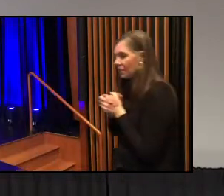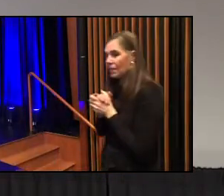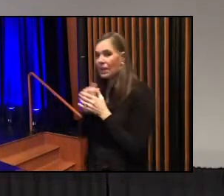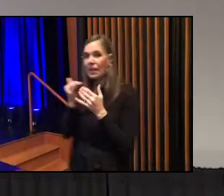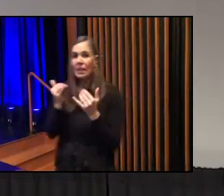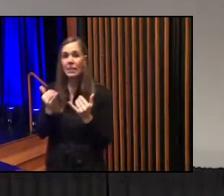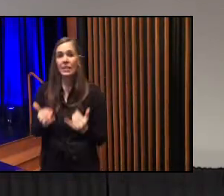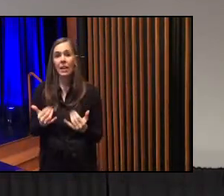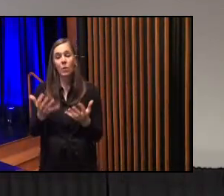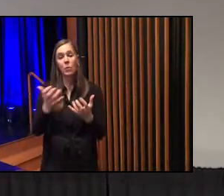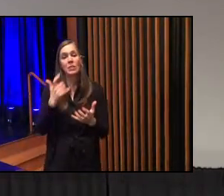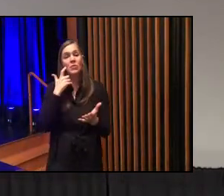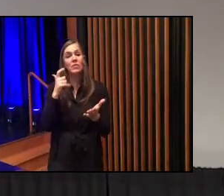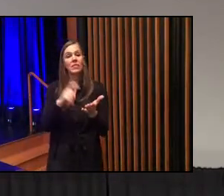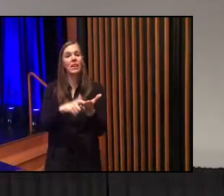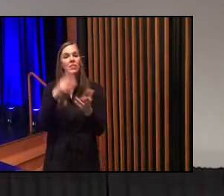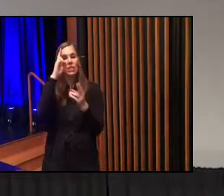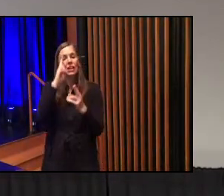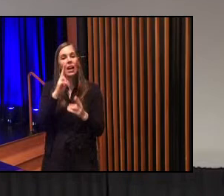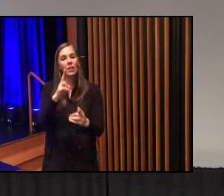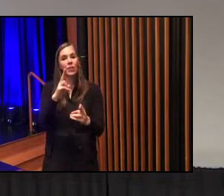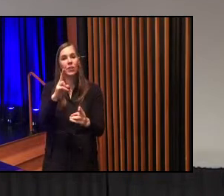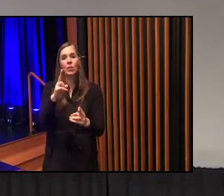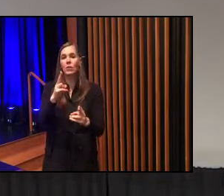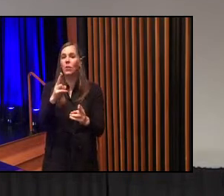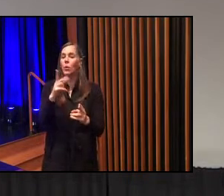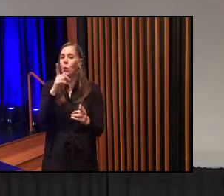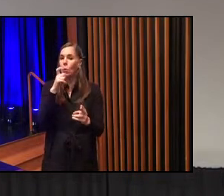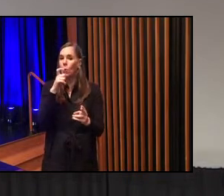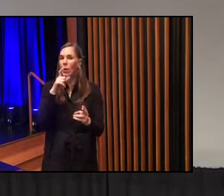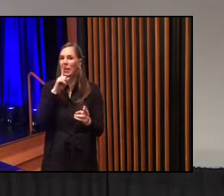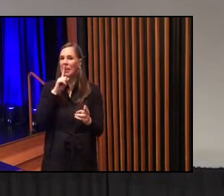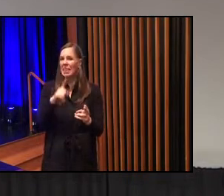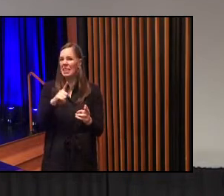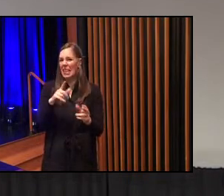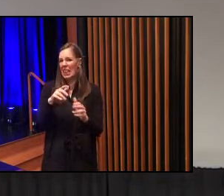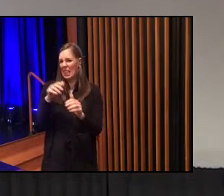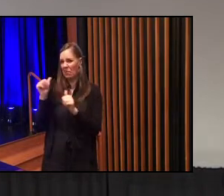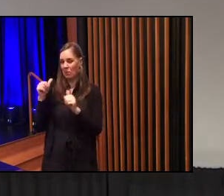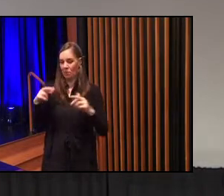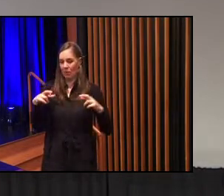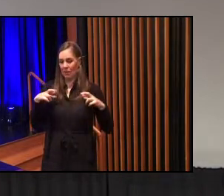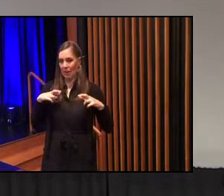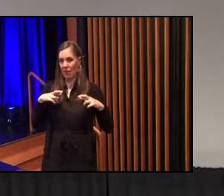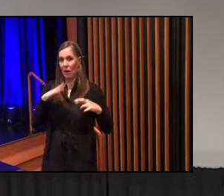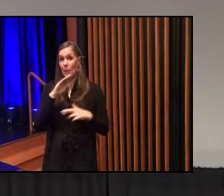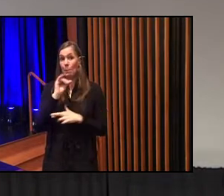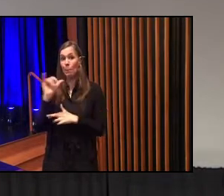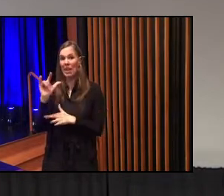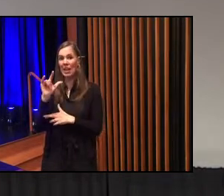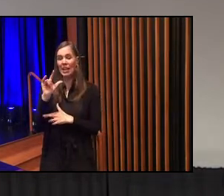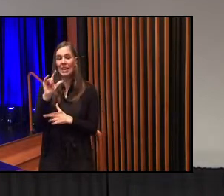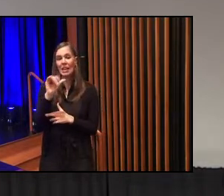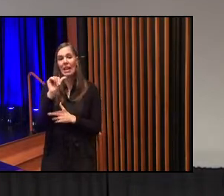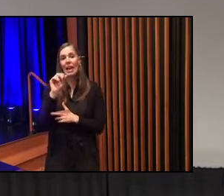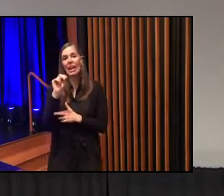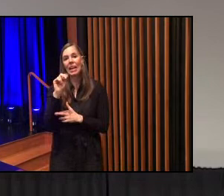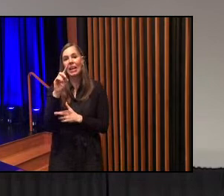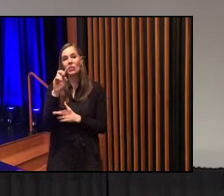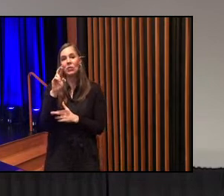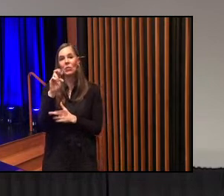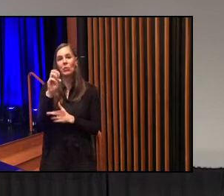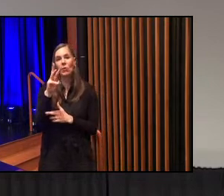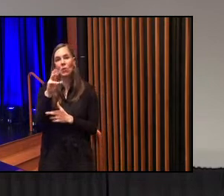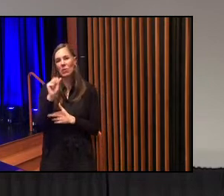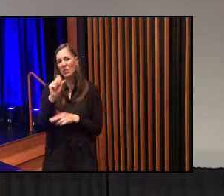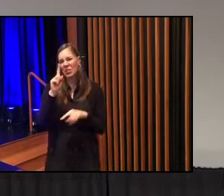First, I want to acknowledge our outgoing controller, Mr. Bill Andrews, who unfortunately could not be here tonight. He has